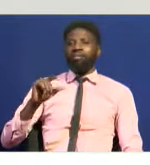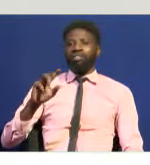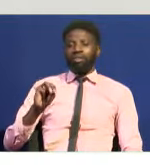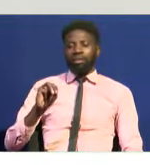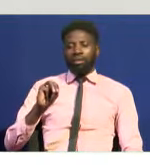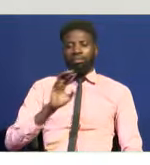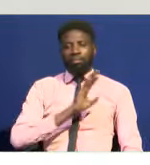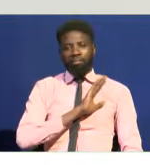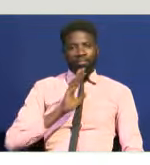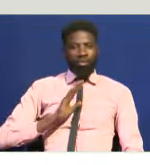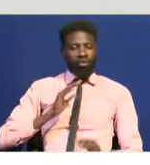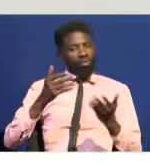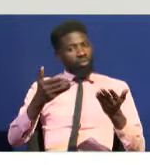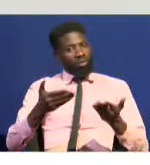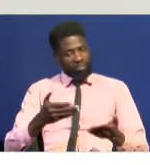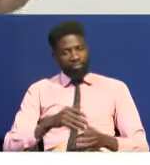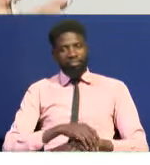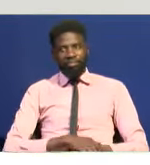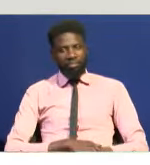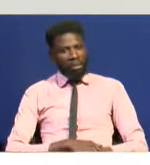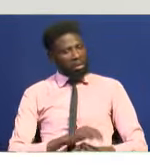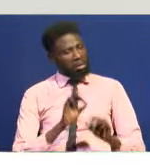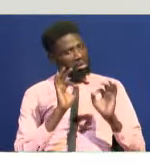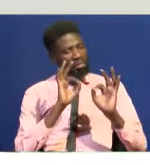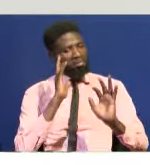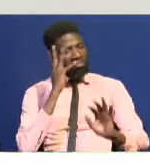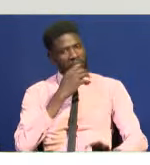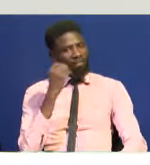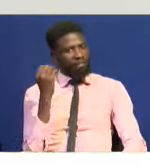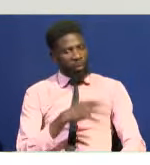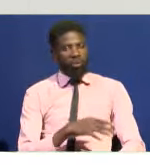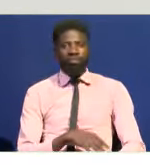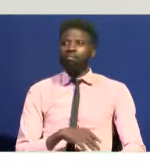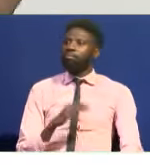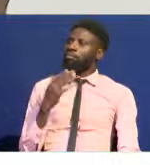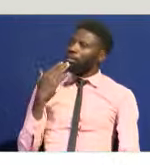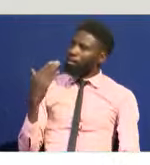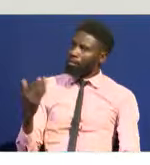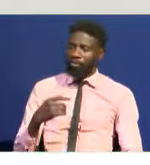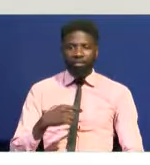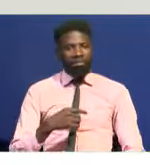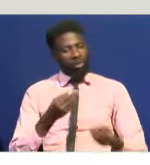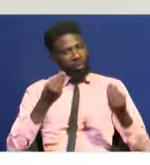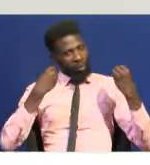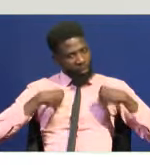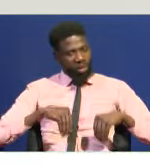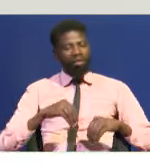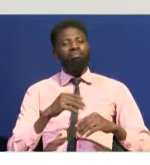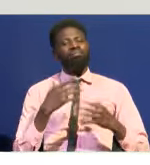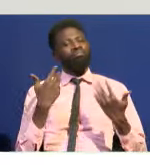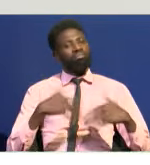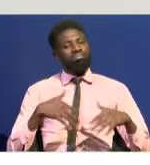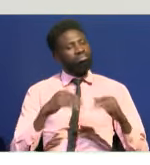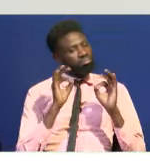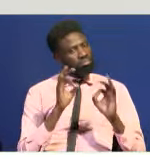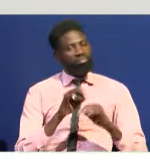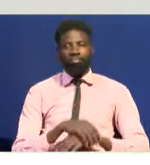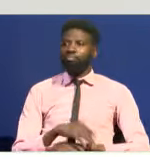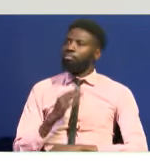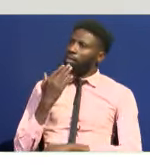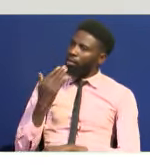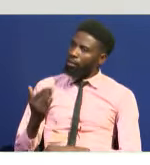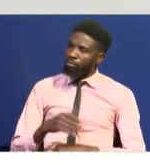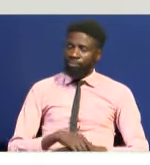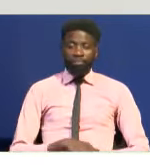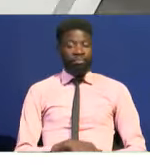sana, ma'am. Sana. You look very nice. Thank you so much. Yes, I like the outfit. Thank you. Now, the campaigners, and